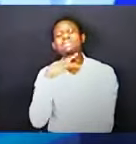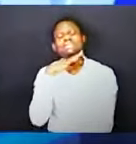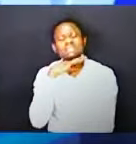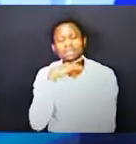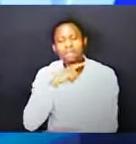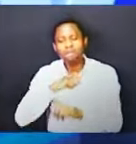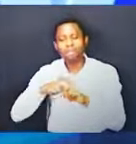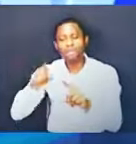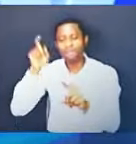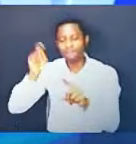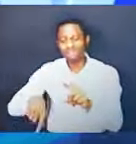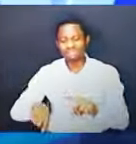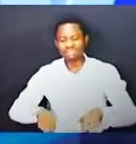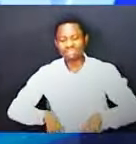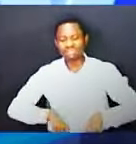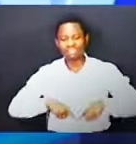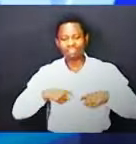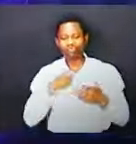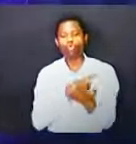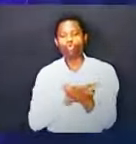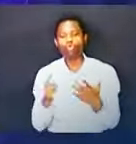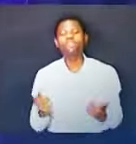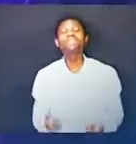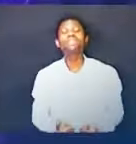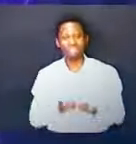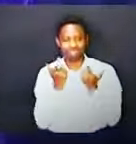to live a holy life.